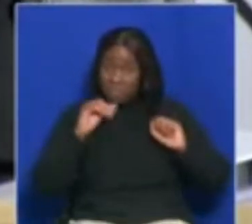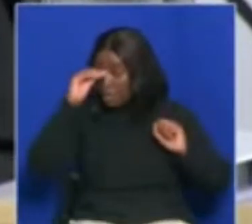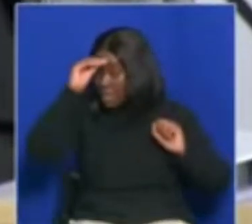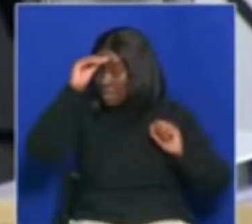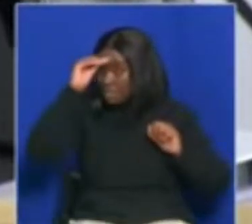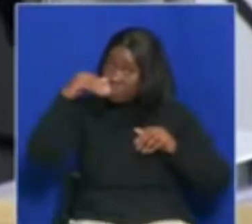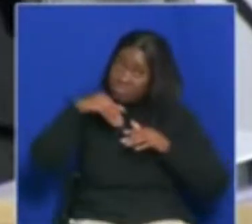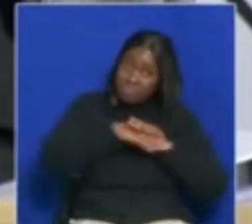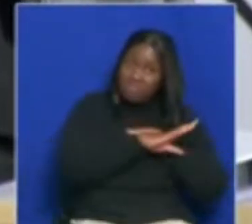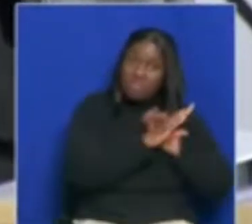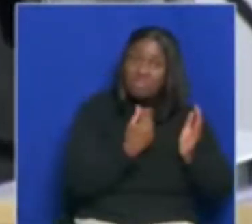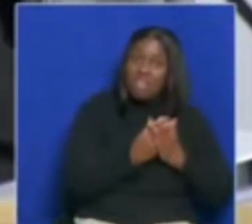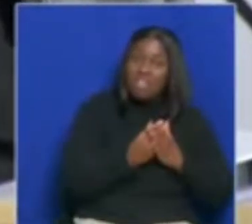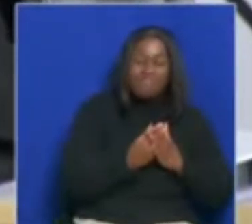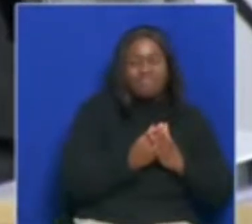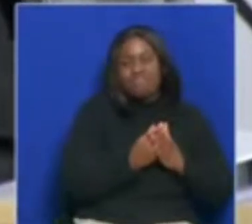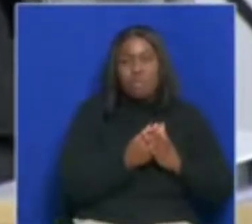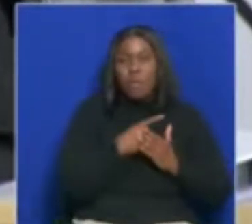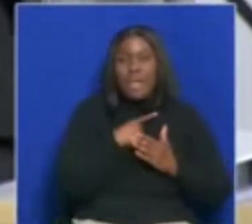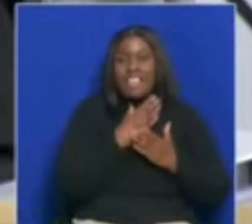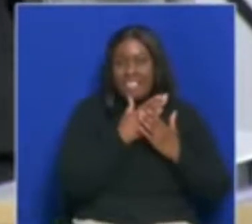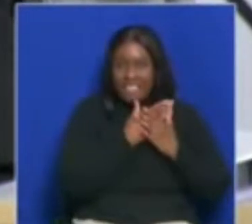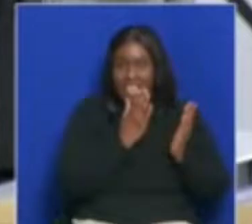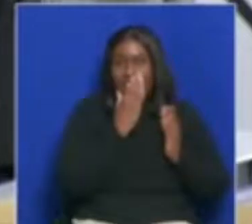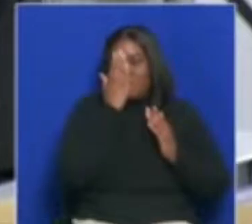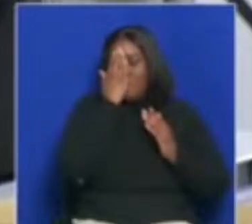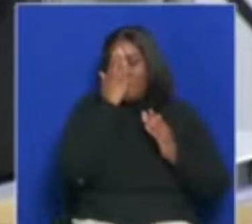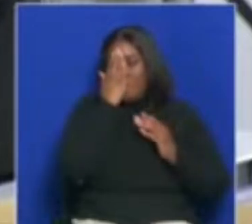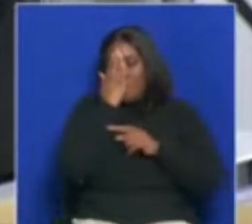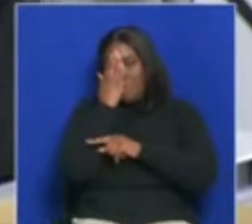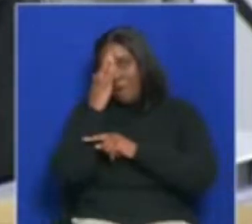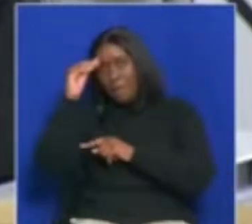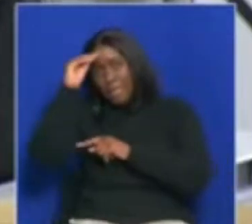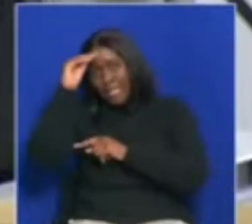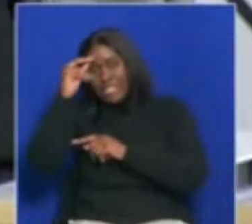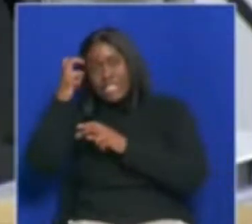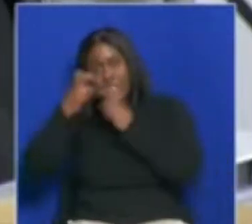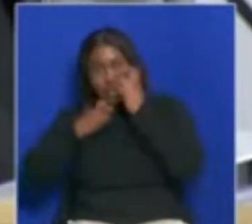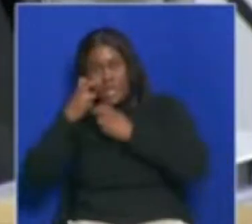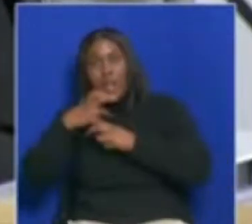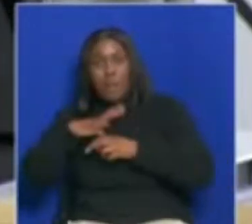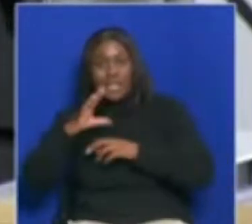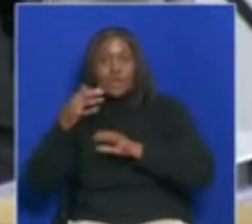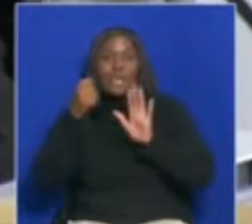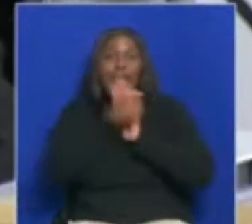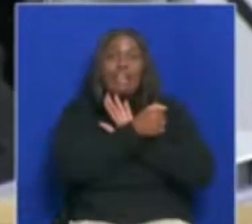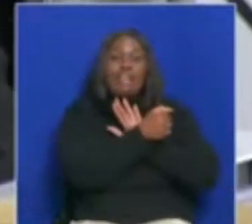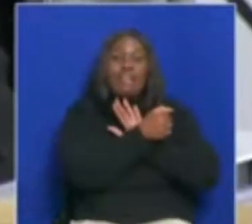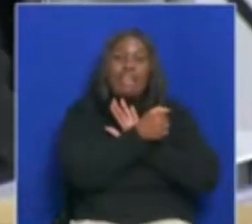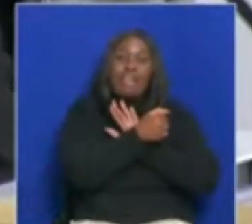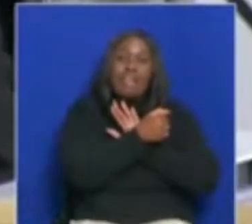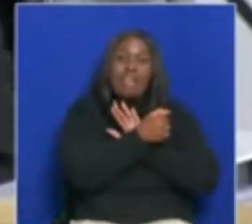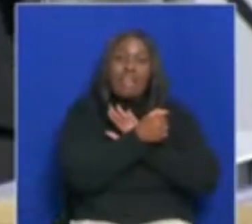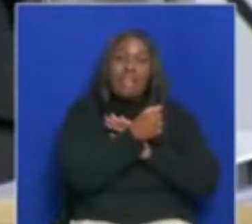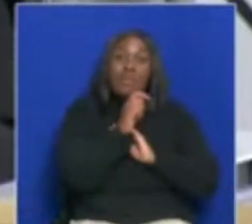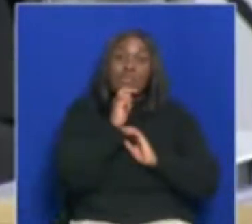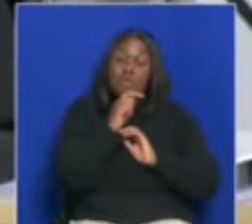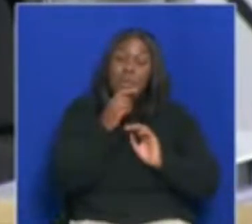knew the police were looking out for them to take them out. Because prior to the